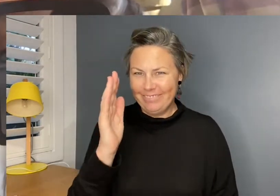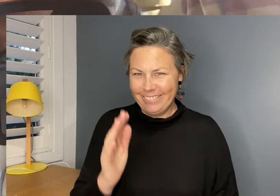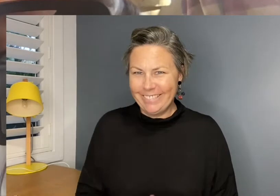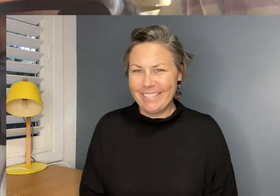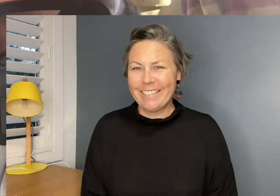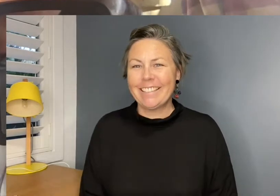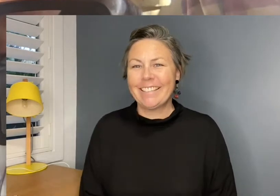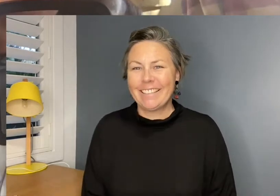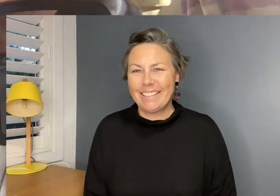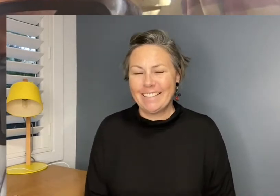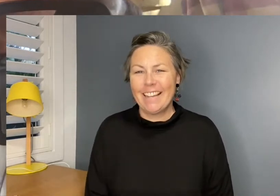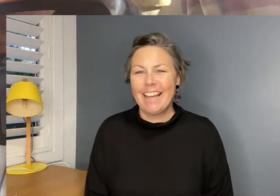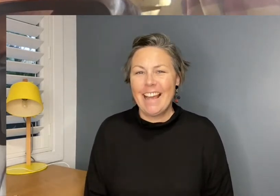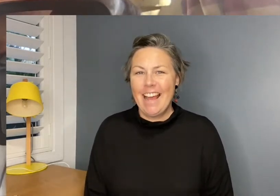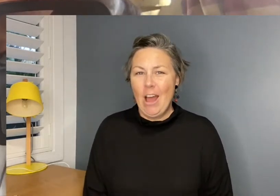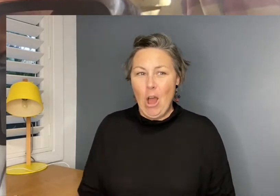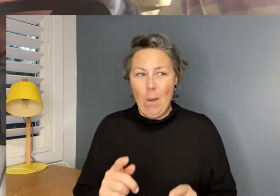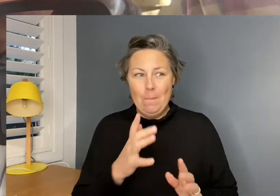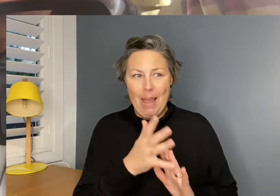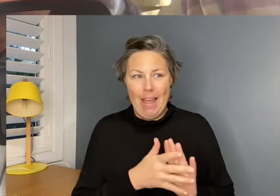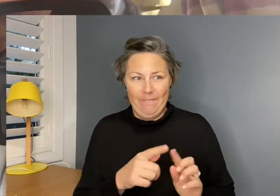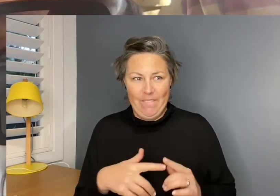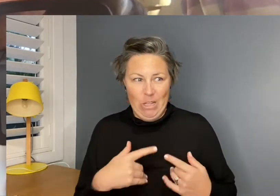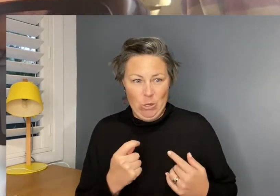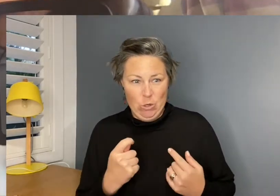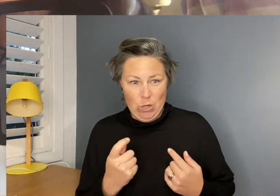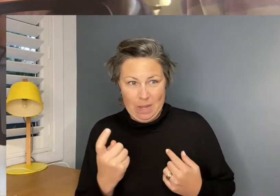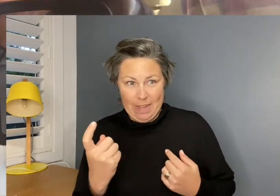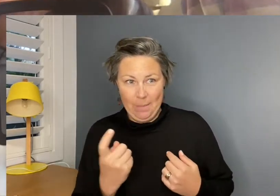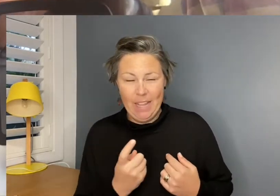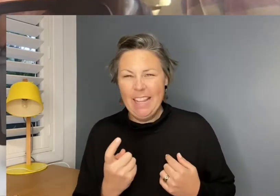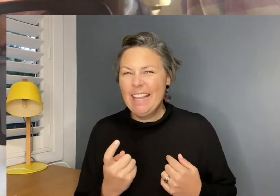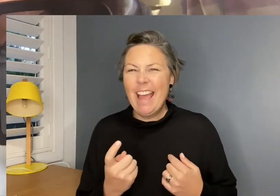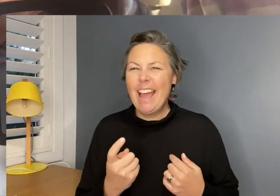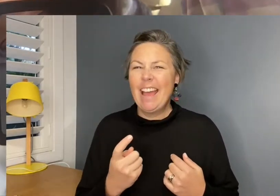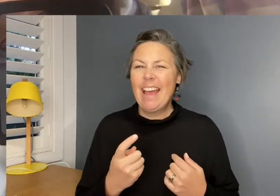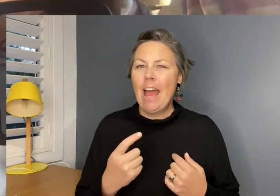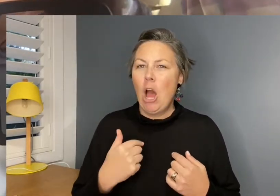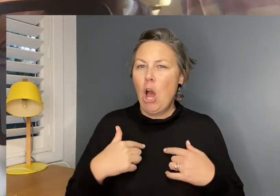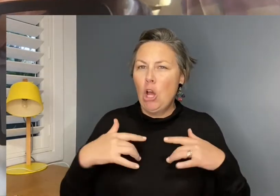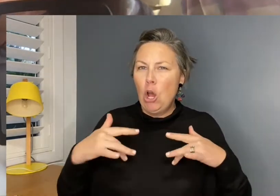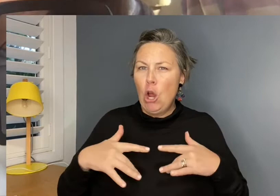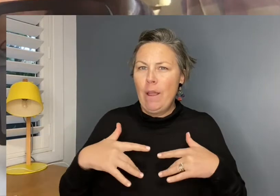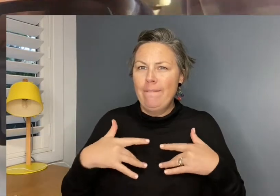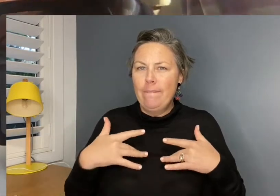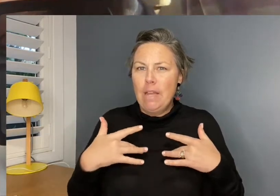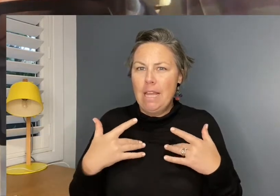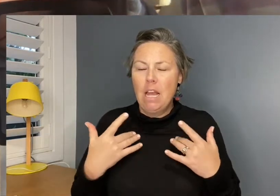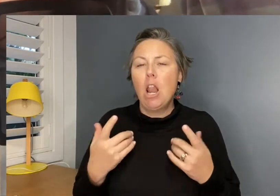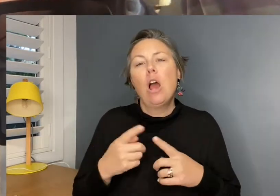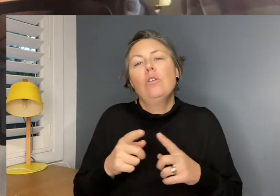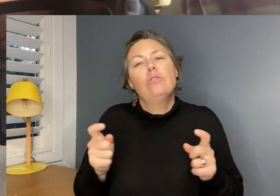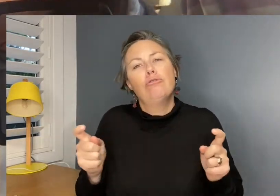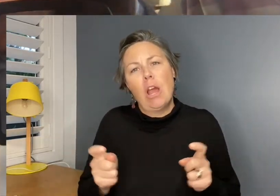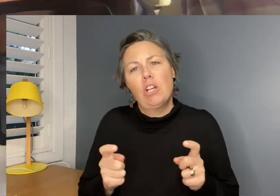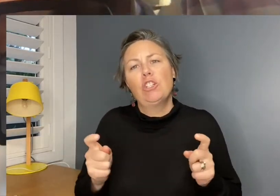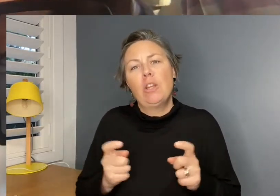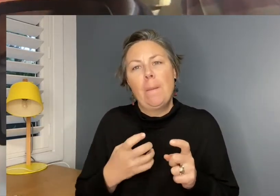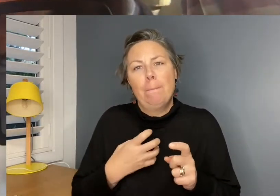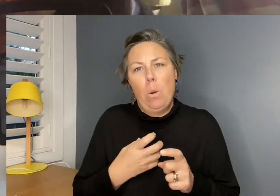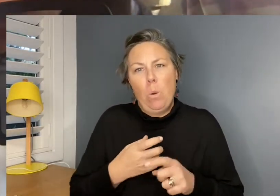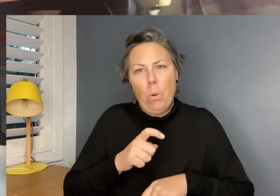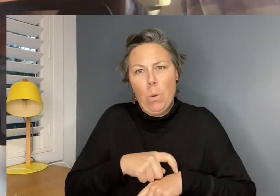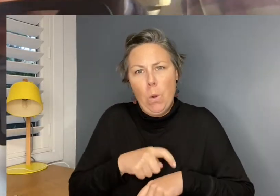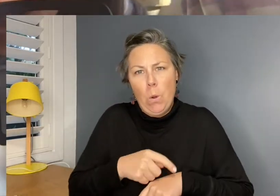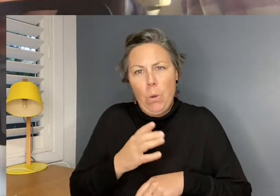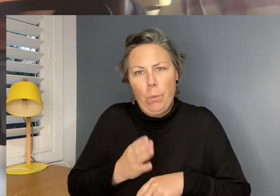more intense. And I suppose, it was a beautiful morning where the sun was rising. It was kind of interesting.